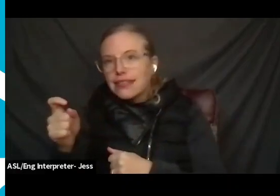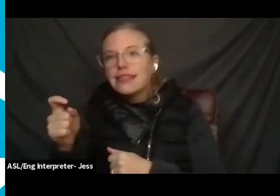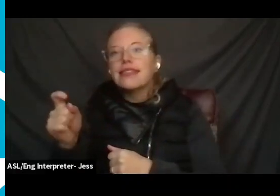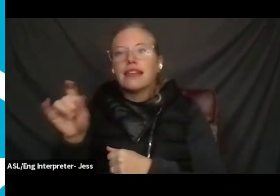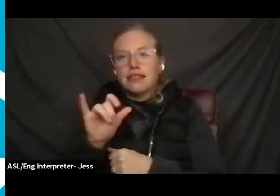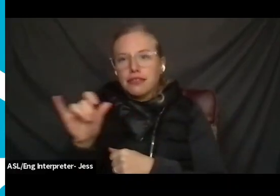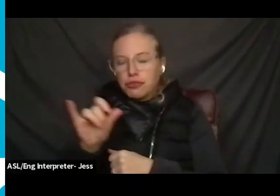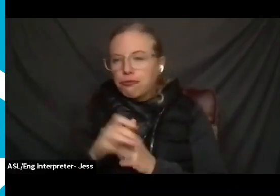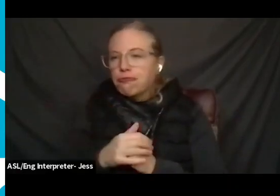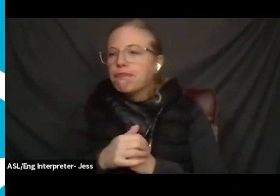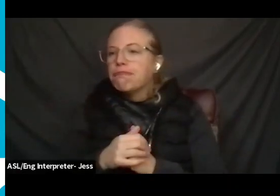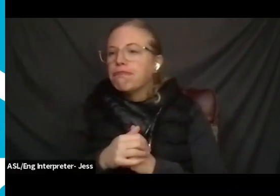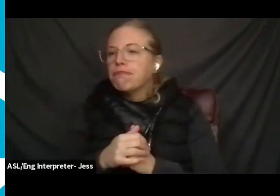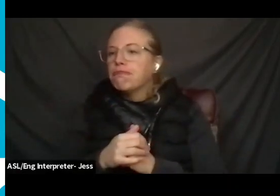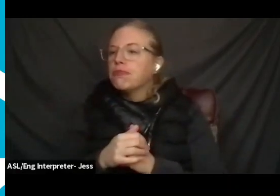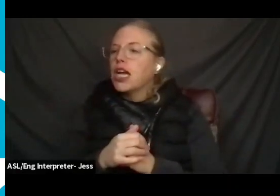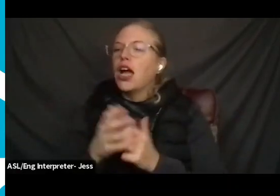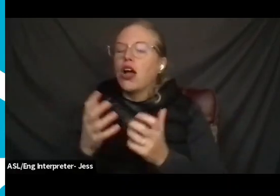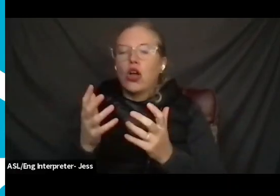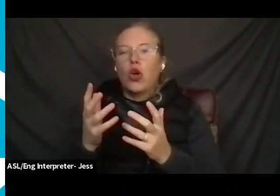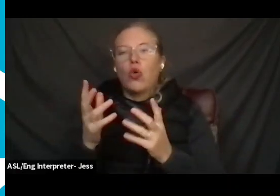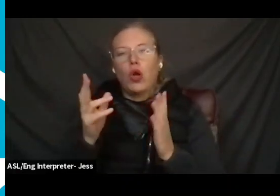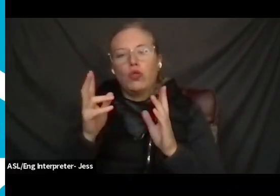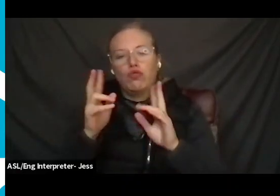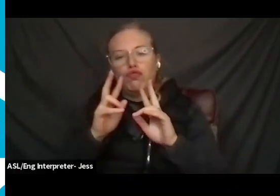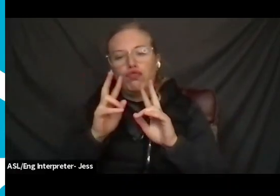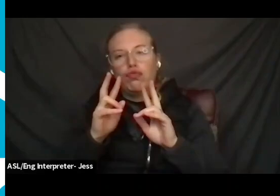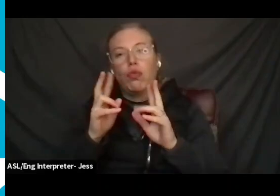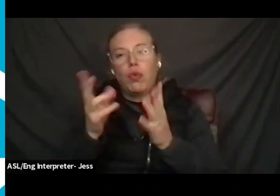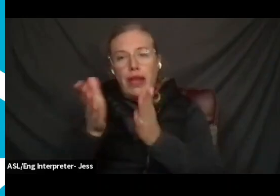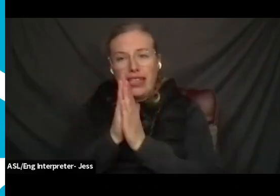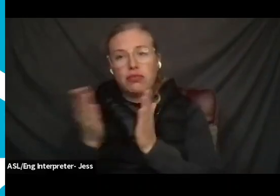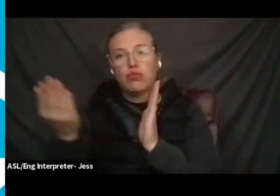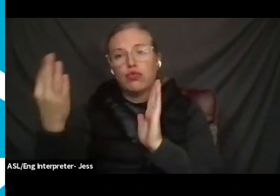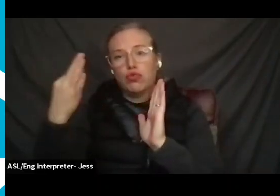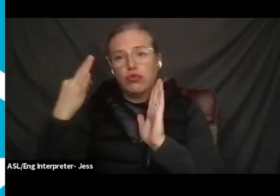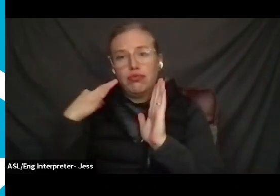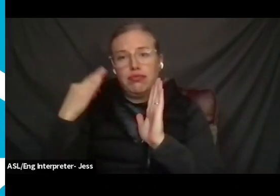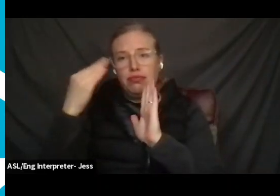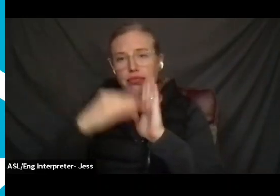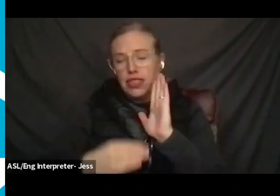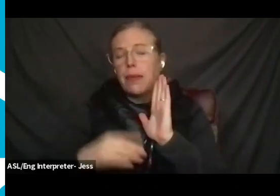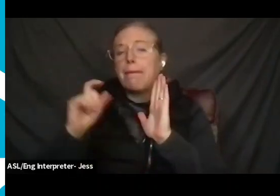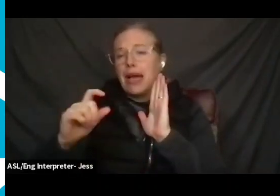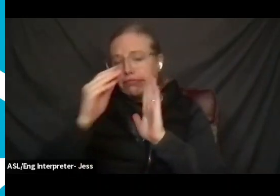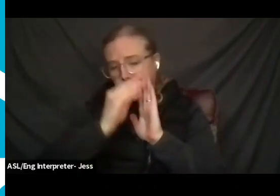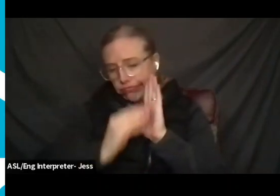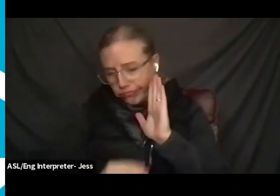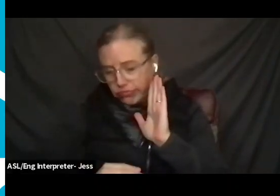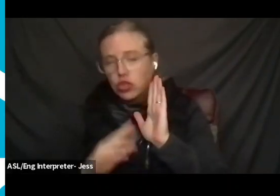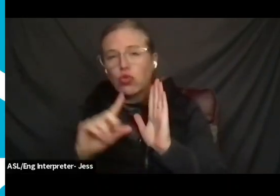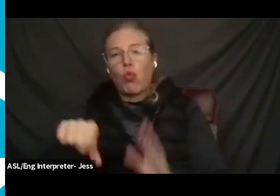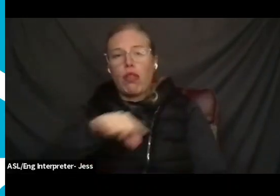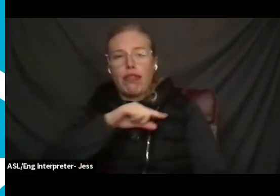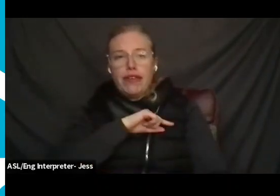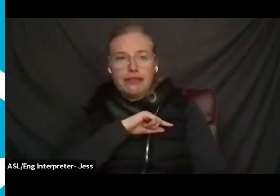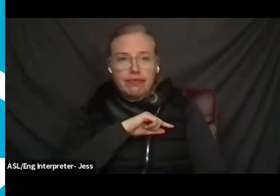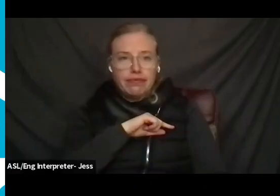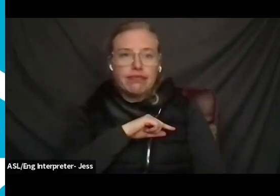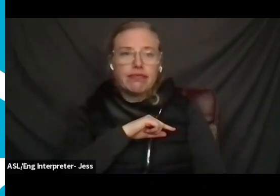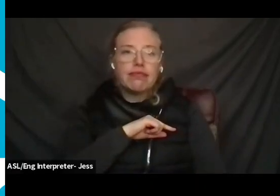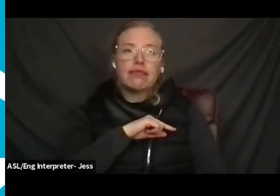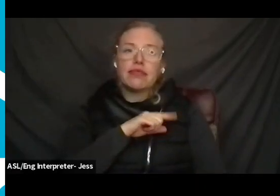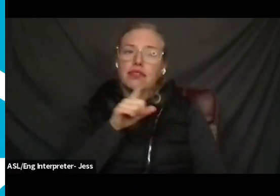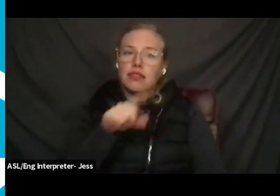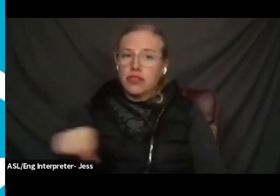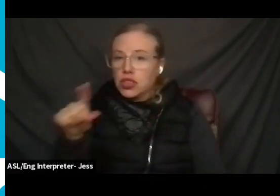well. When we look at them signing up for our program, there is paperwork to fill out to qualify. Those